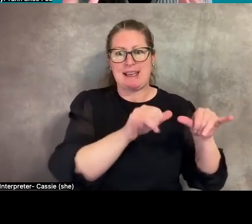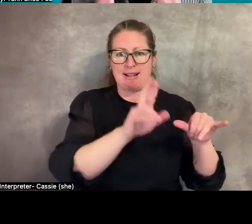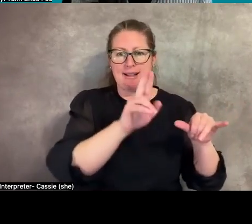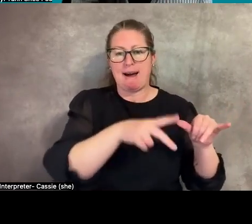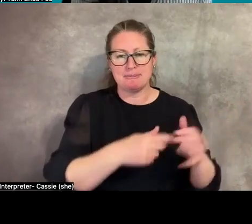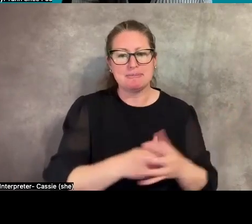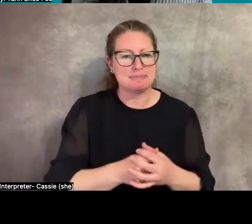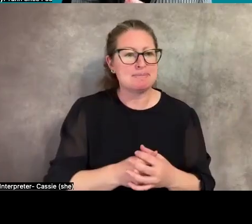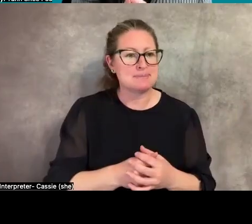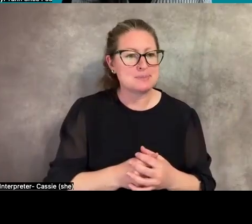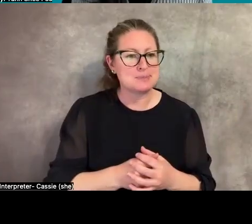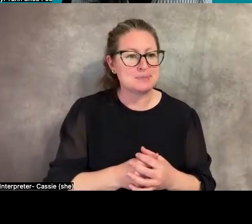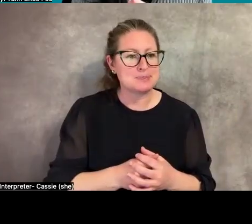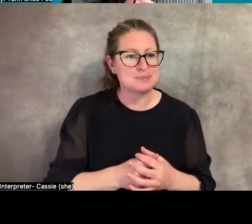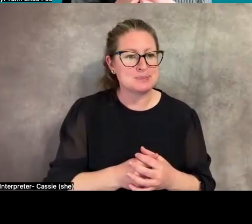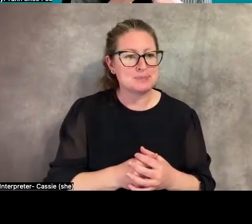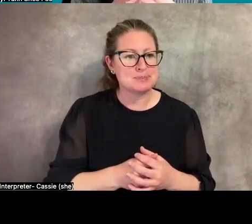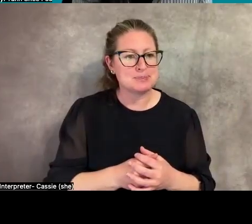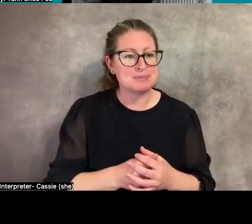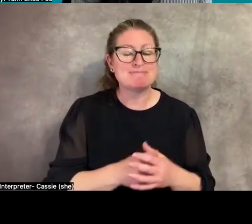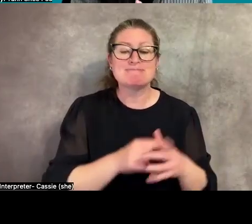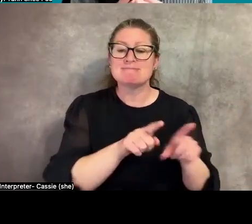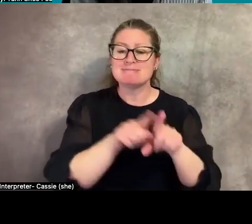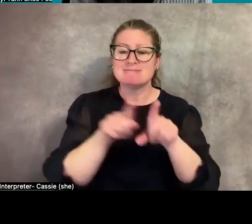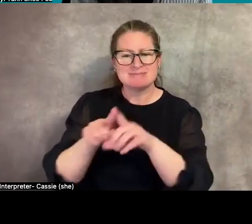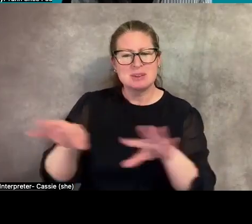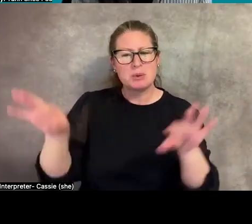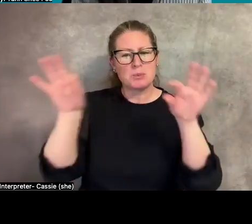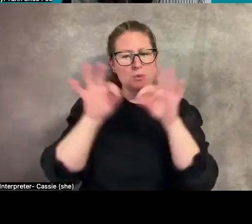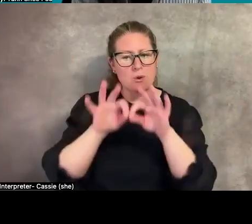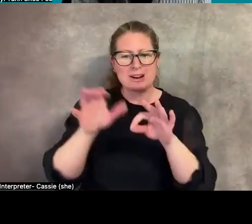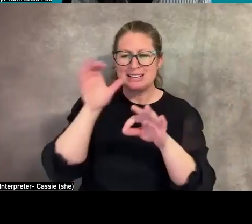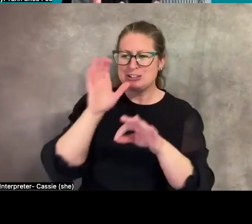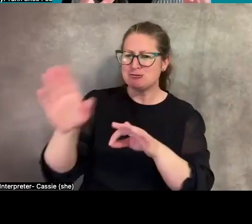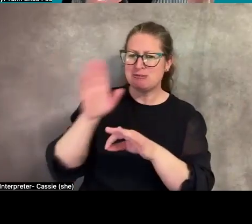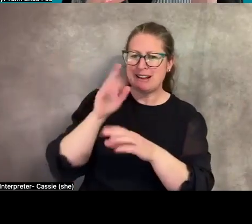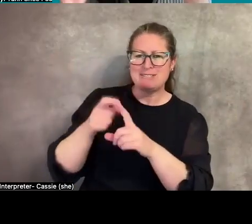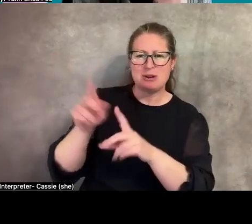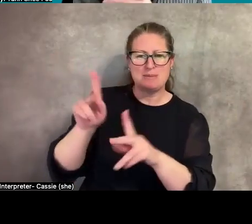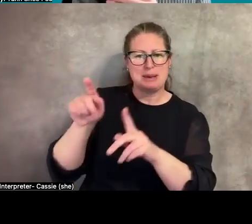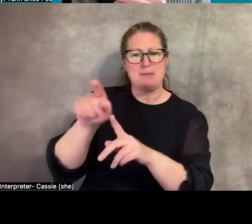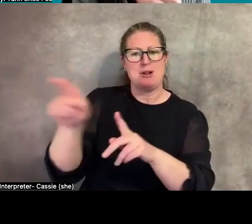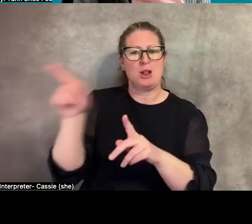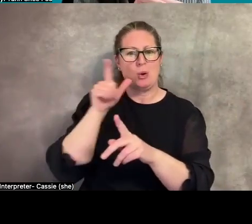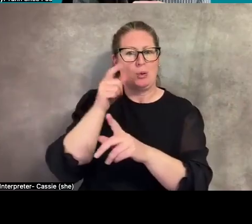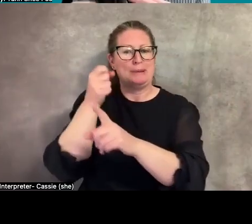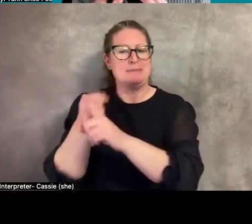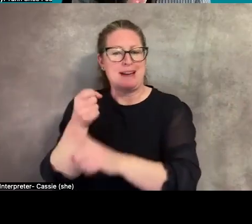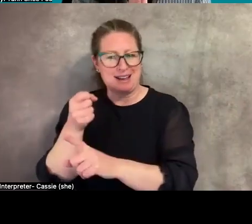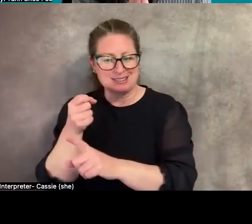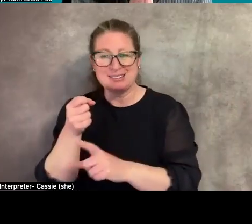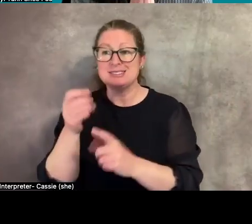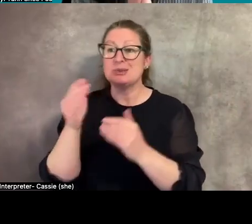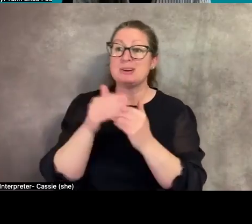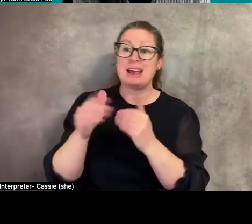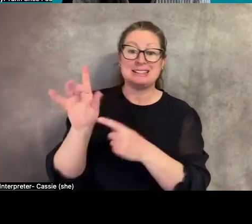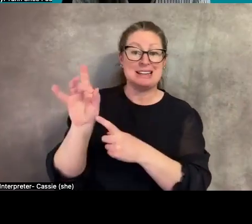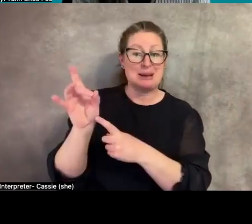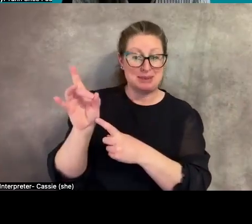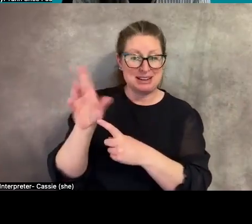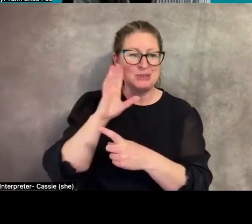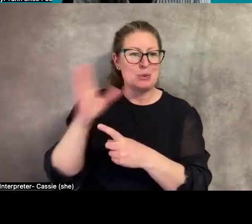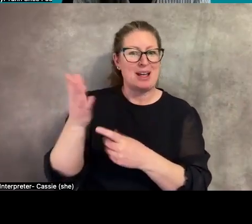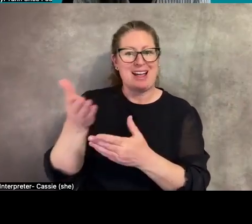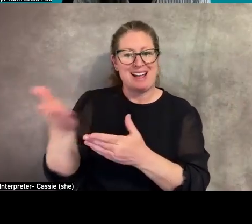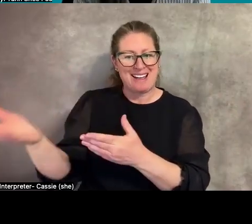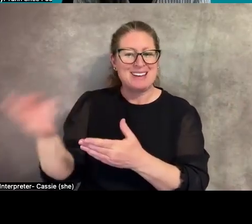I also want us to hear from the people that this work is for. So in the next 8 minutes, you'll hear from 2 people